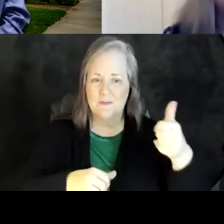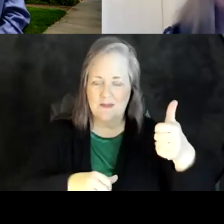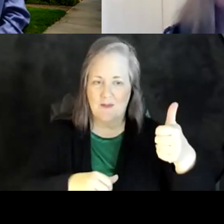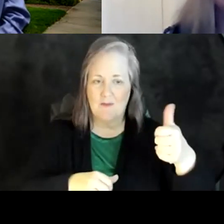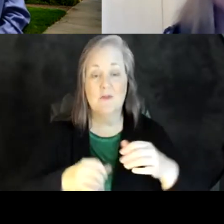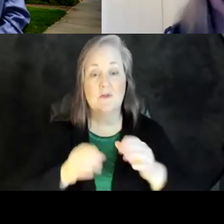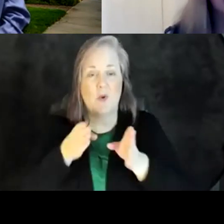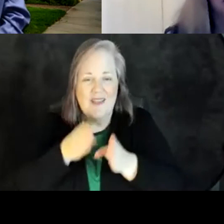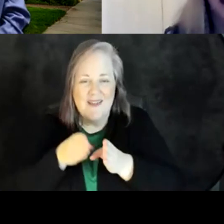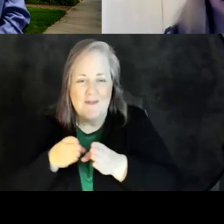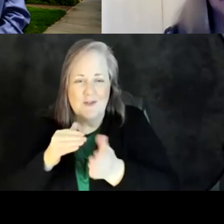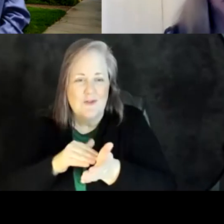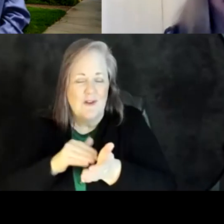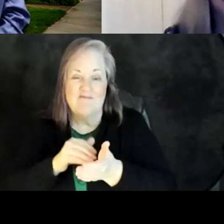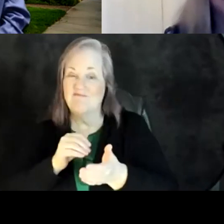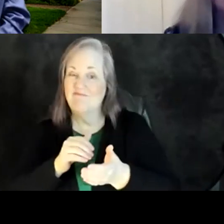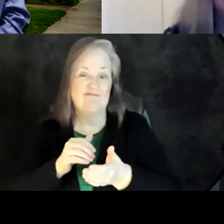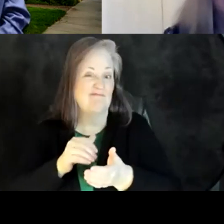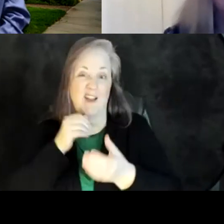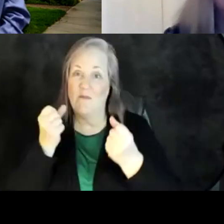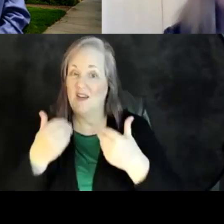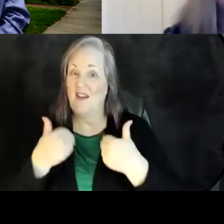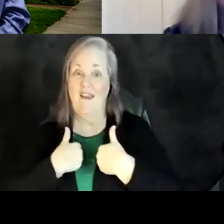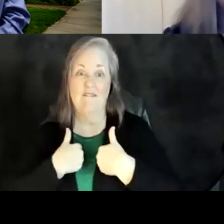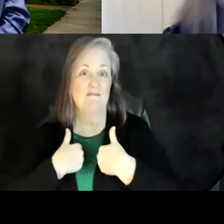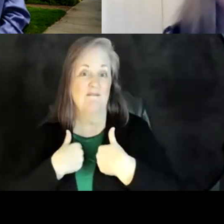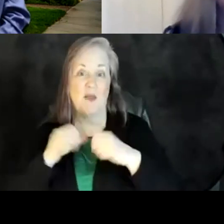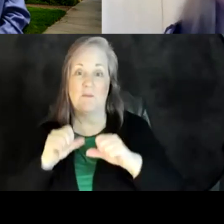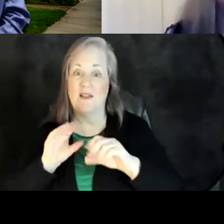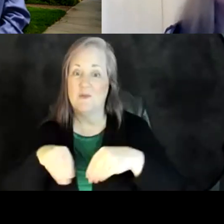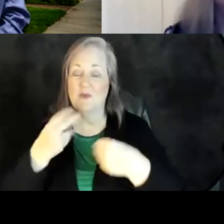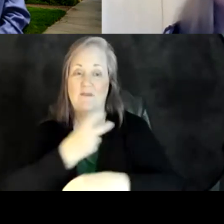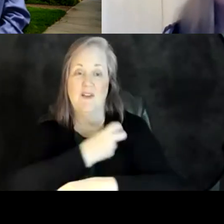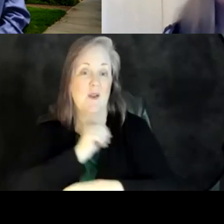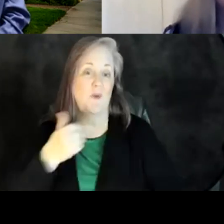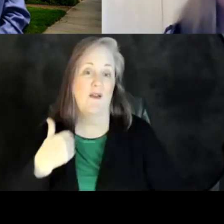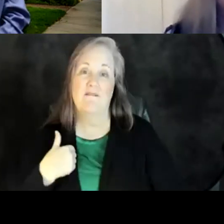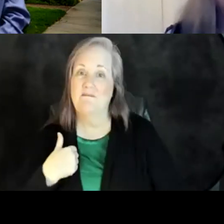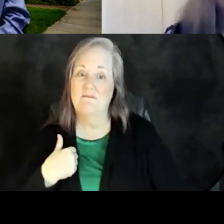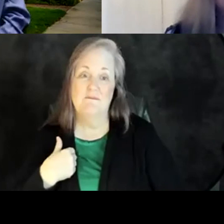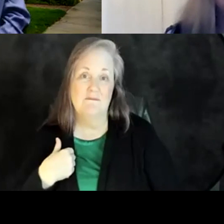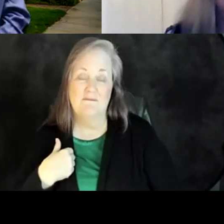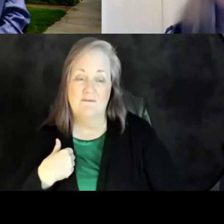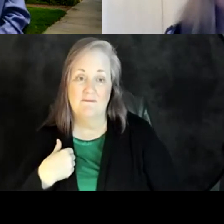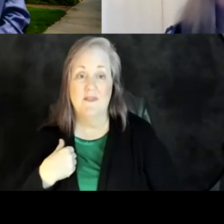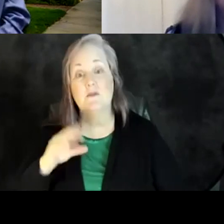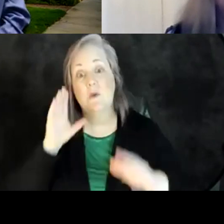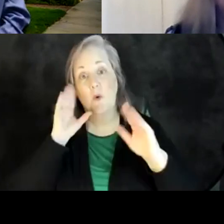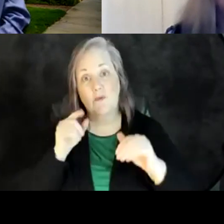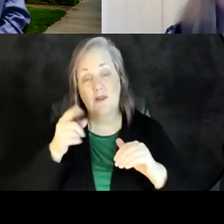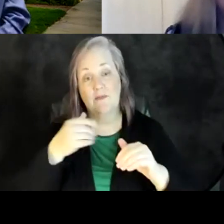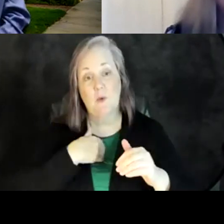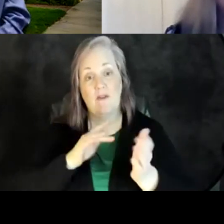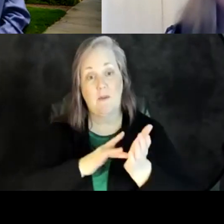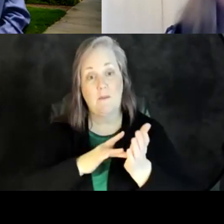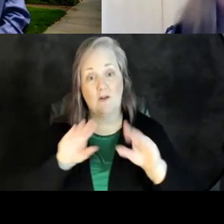individual providers, there's not a lot, to be honest, who have vaccine in their possession. So hopefully, if you have a medical